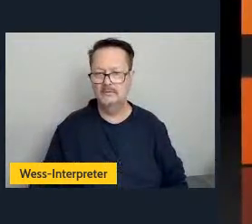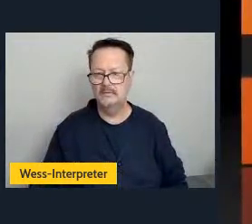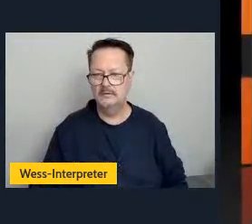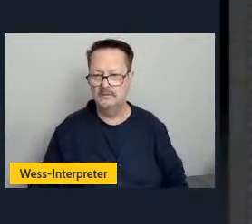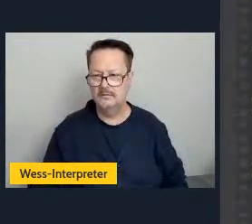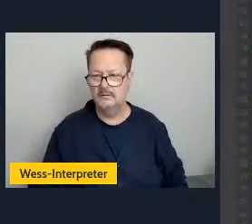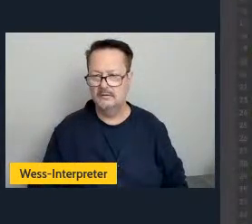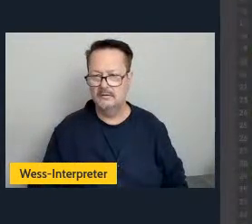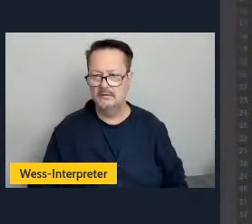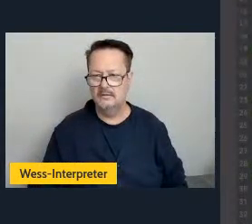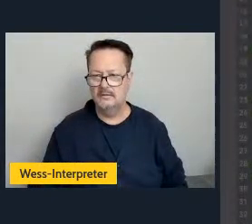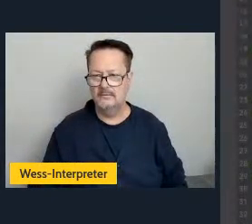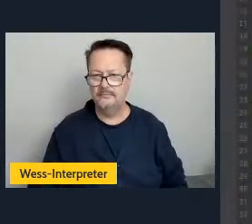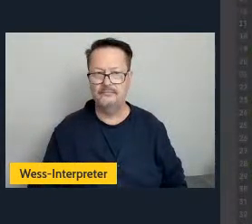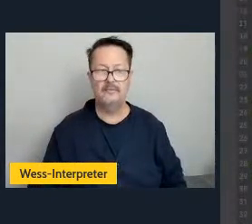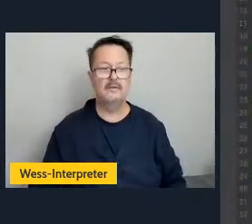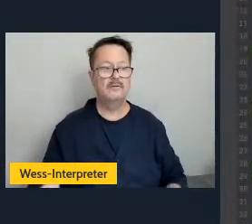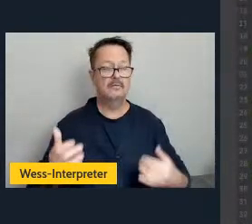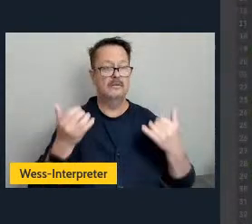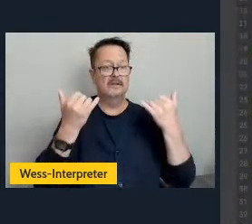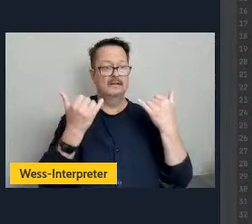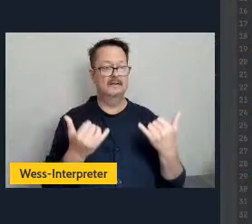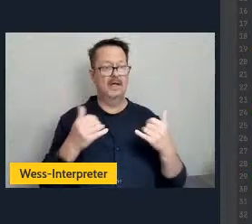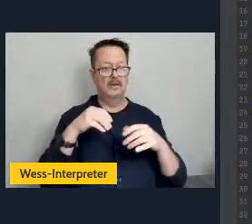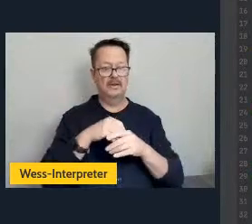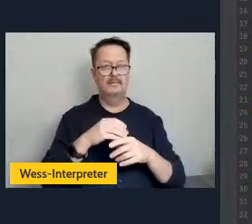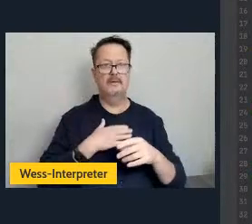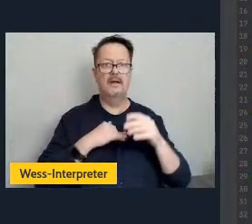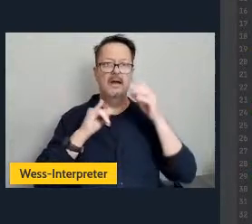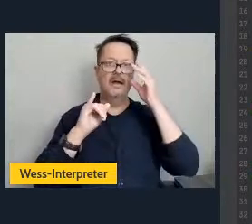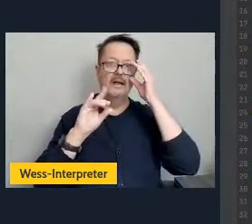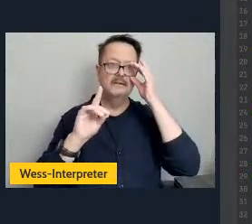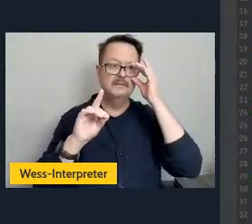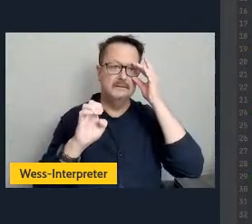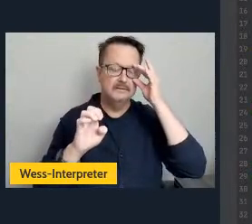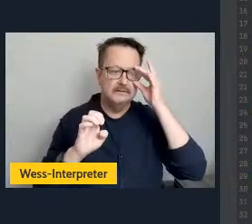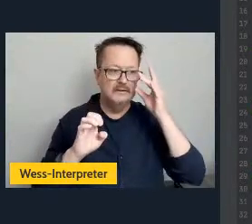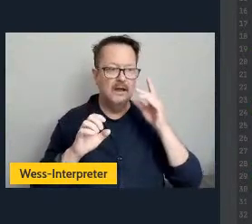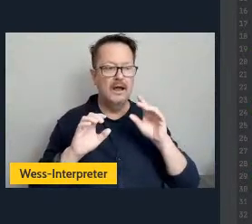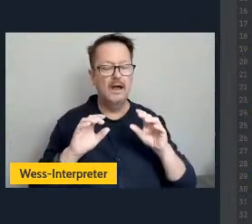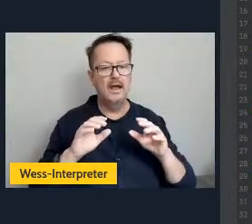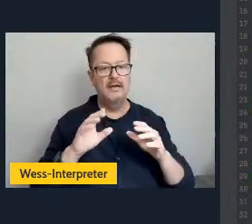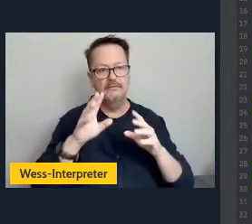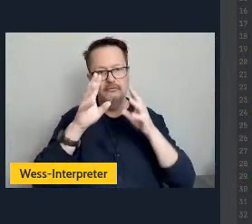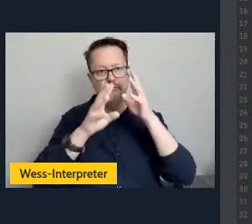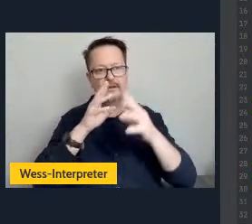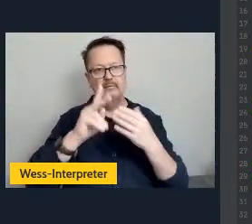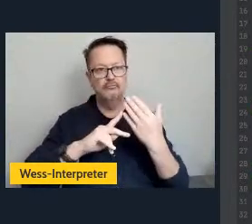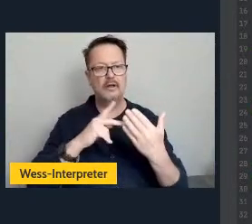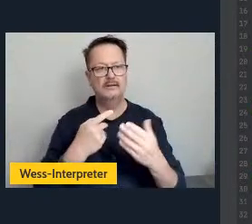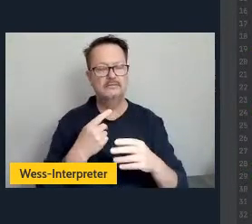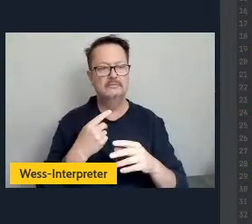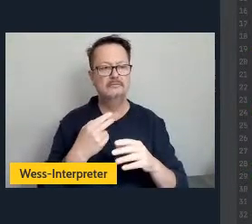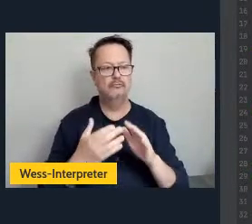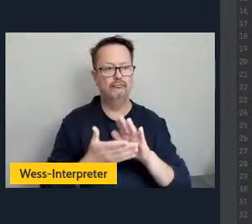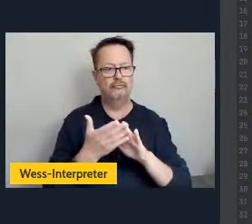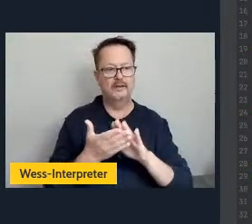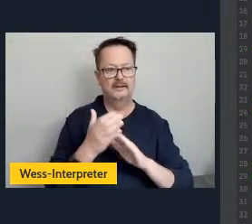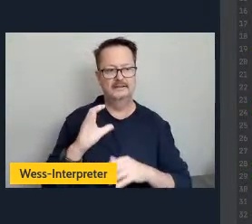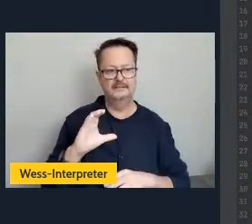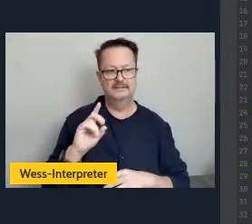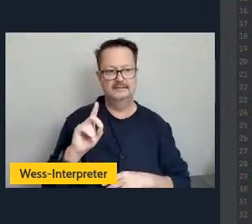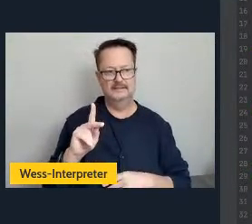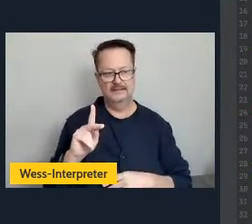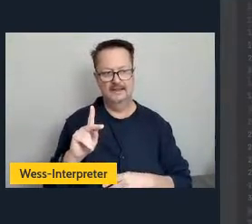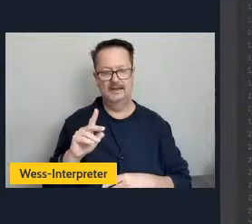right, so now we are in my IDE. I have created a project by running CDK init, and